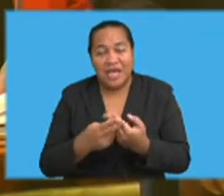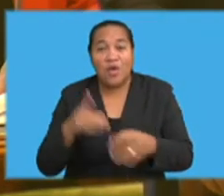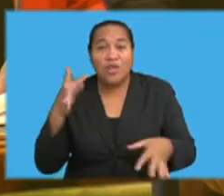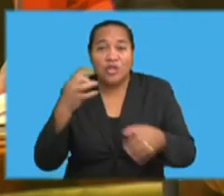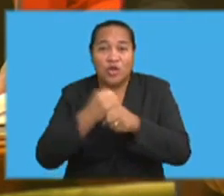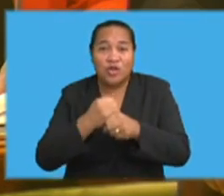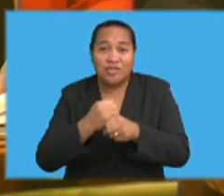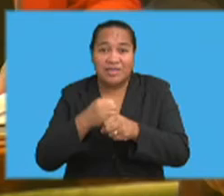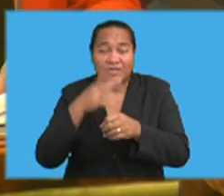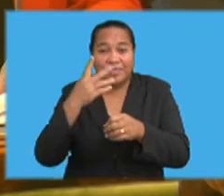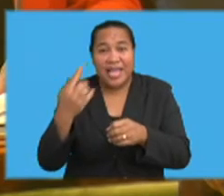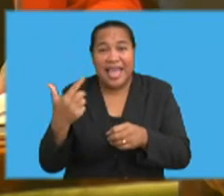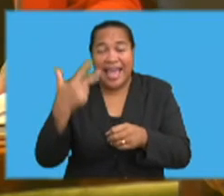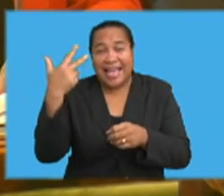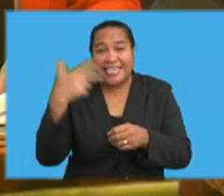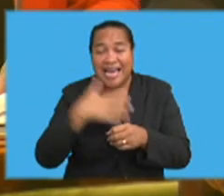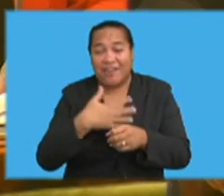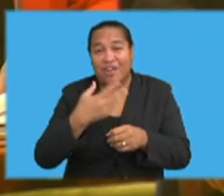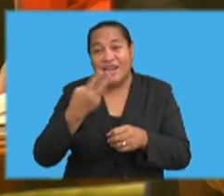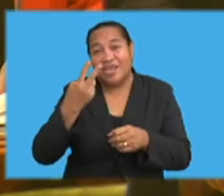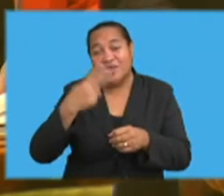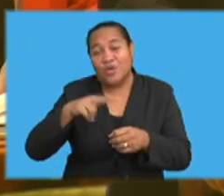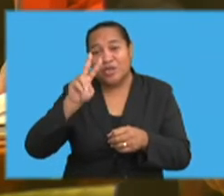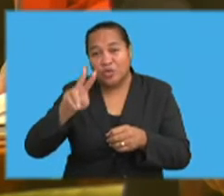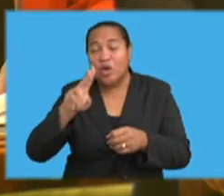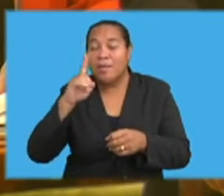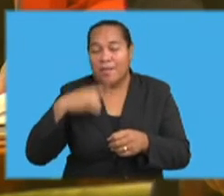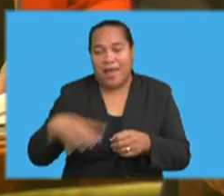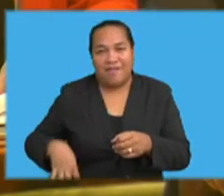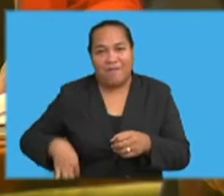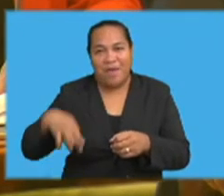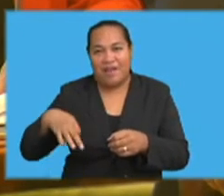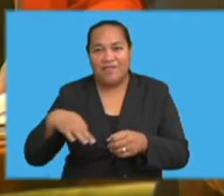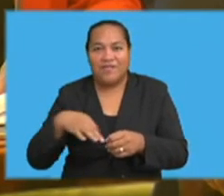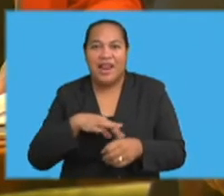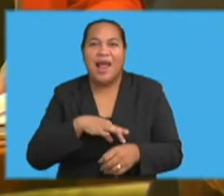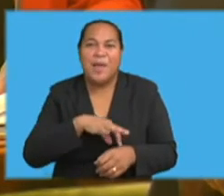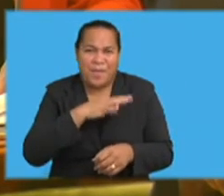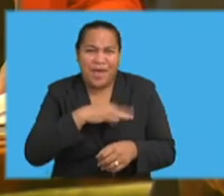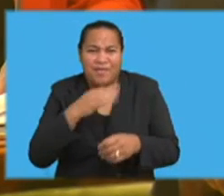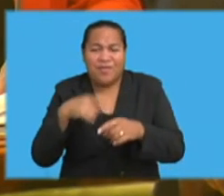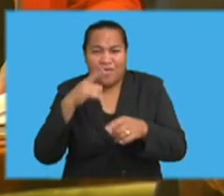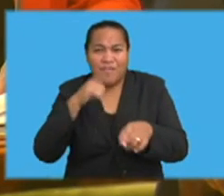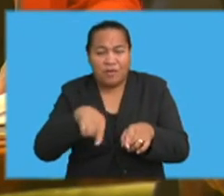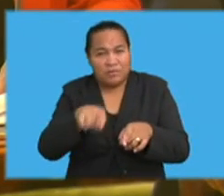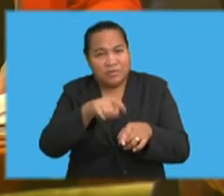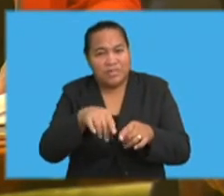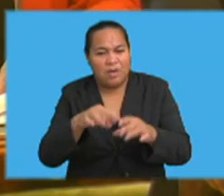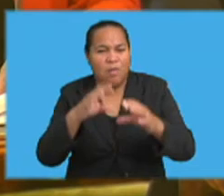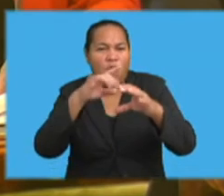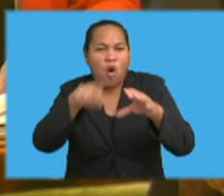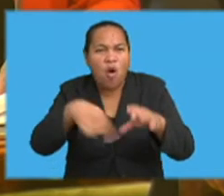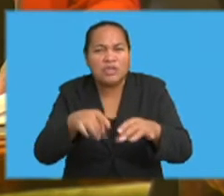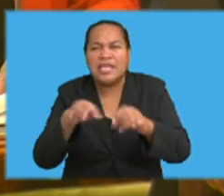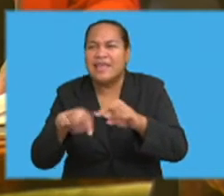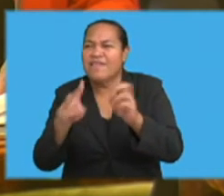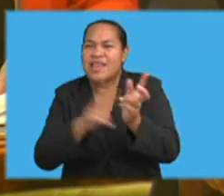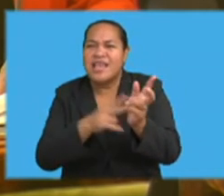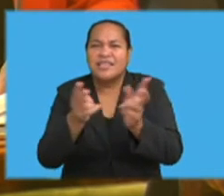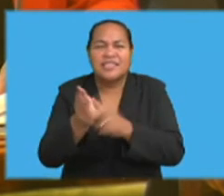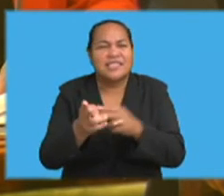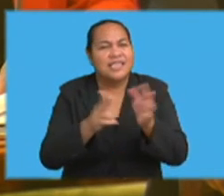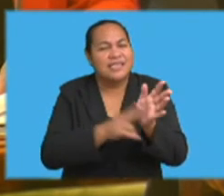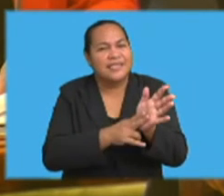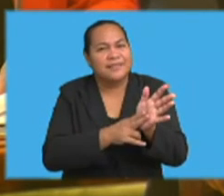population of 822 have benefited from the commissioning of 8 boreholes in the villages of Vatani in